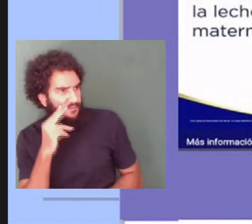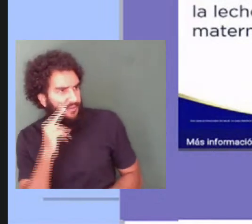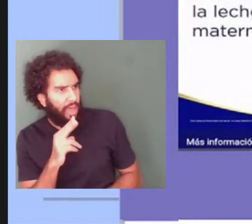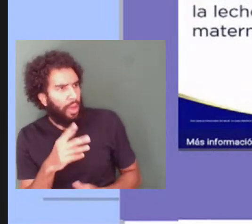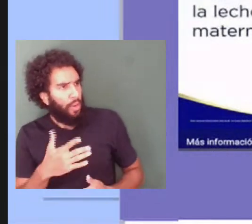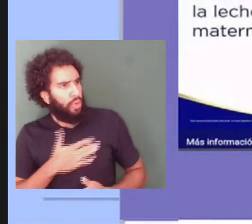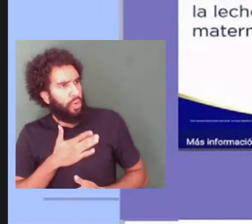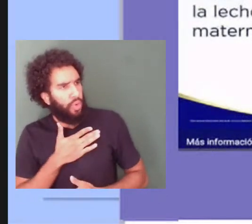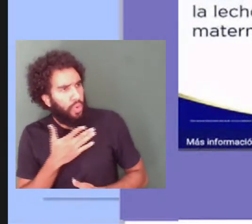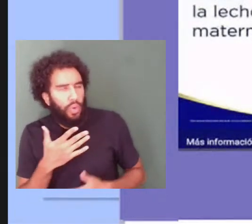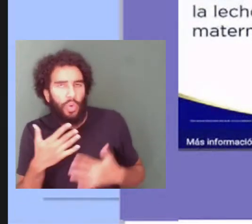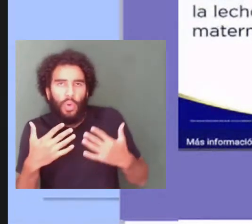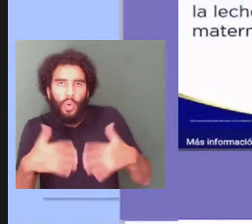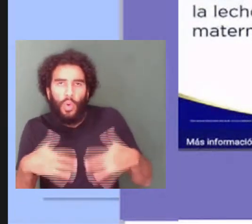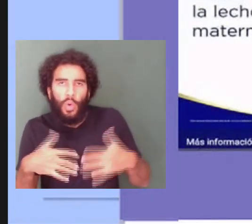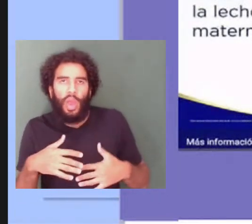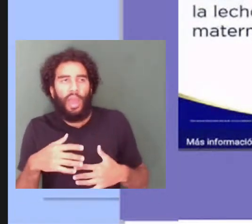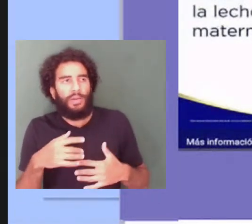especially so that